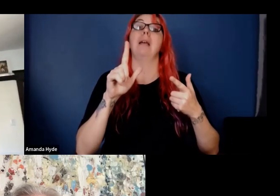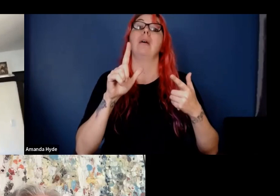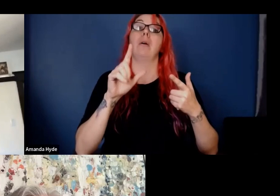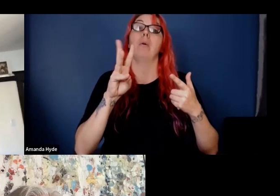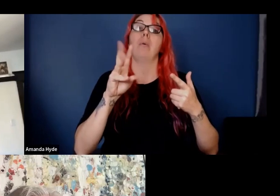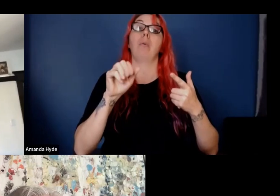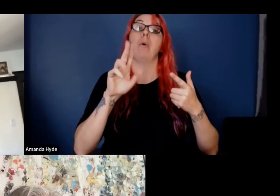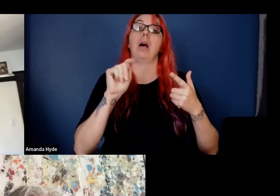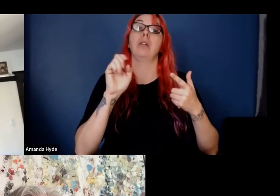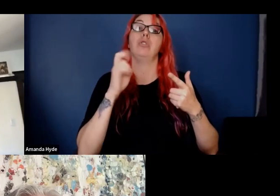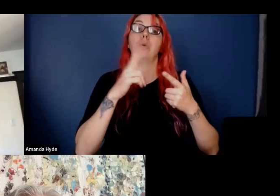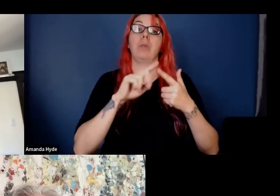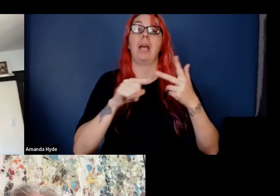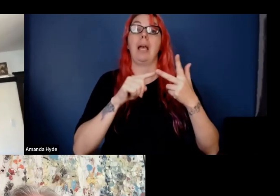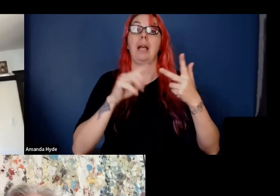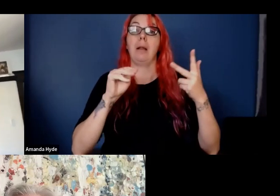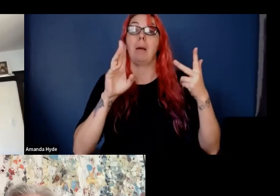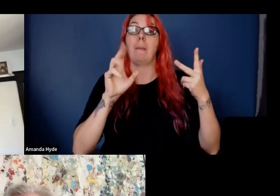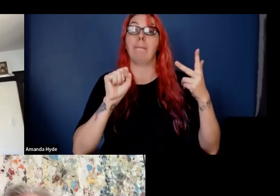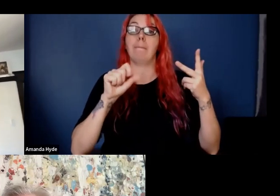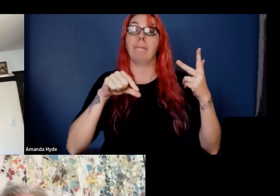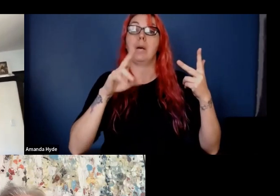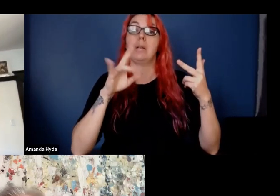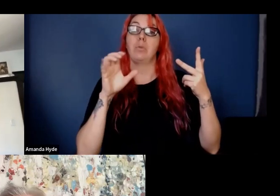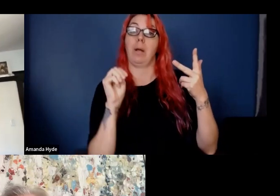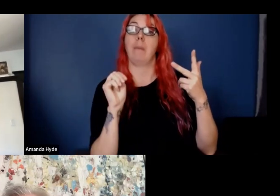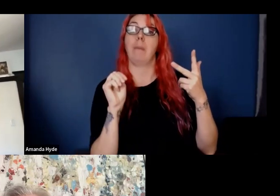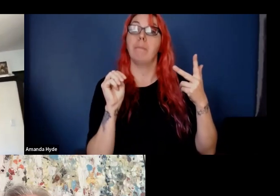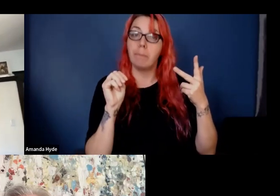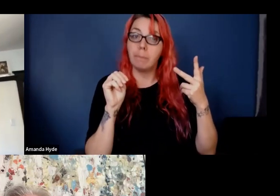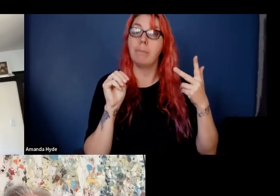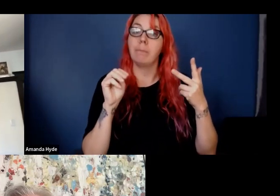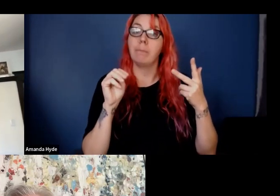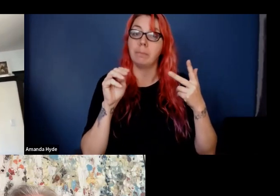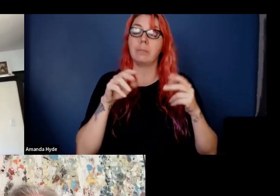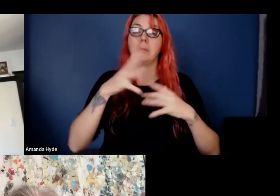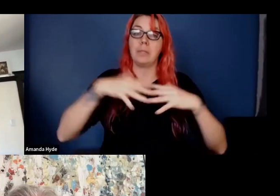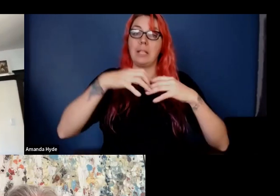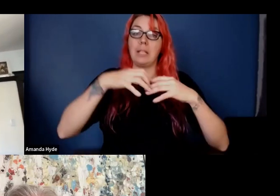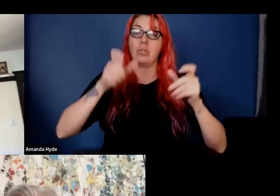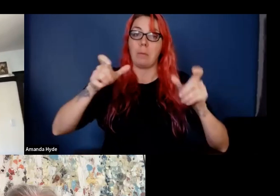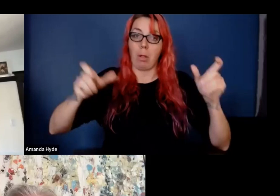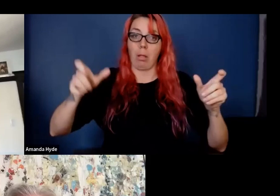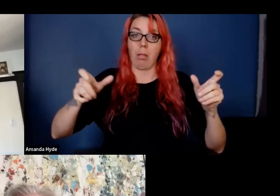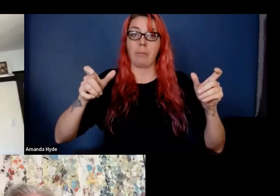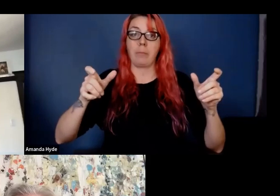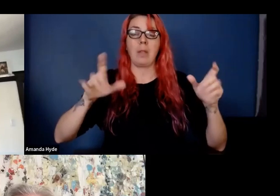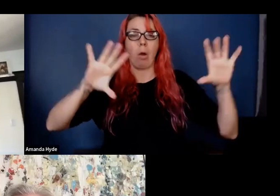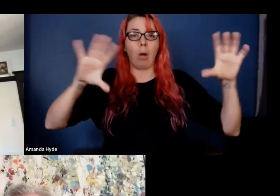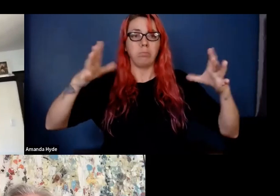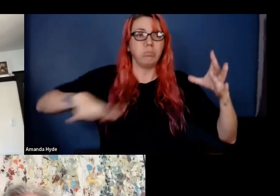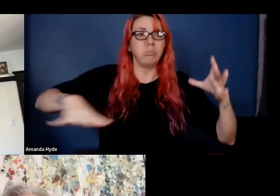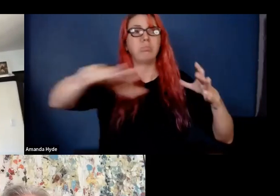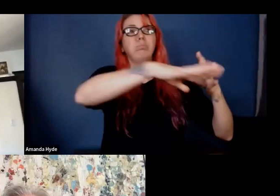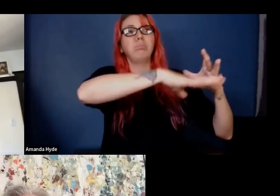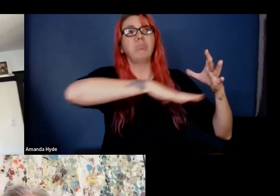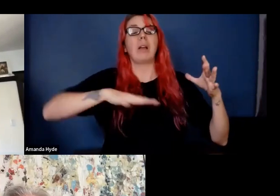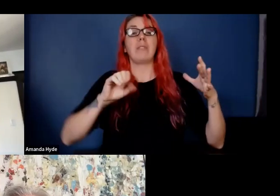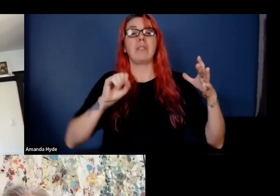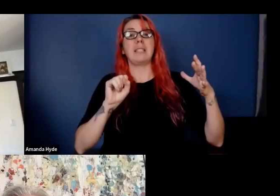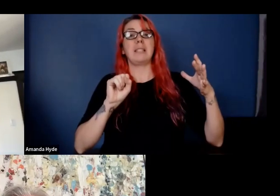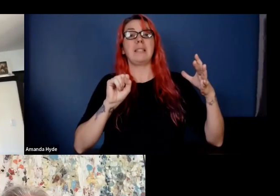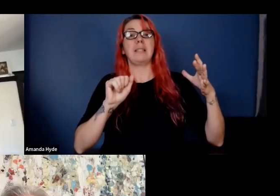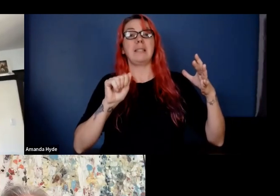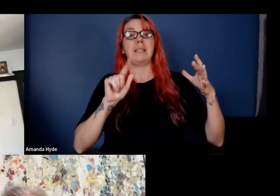Nations. Musqueam people and other peoples of the Salish Sea have been making their homes along the Fraser River and the surrounding waters